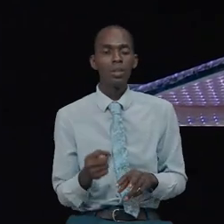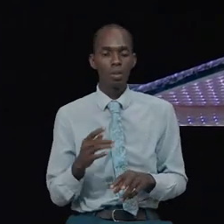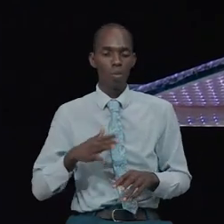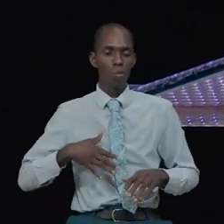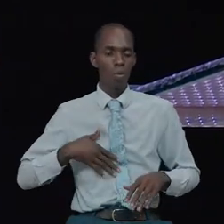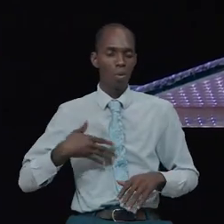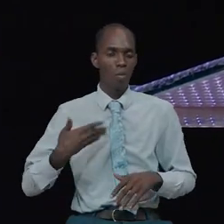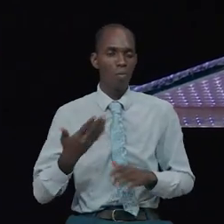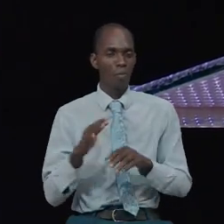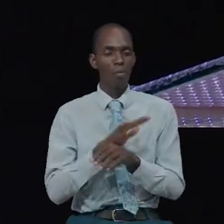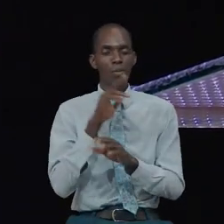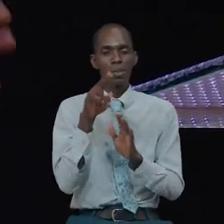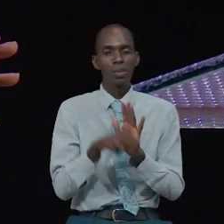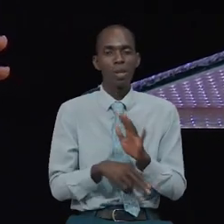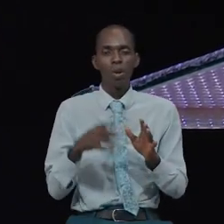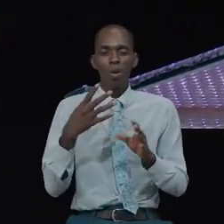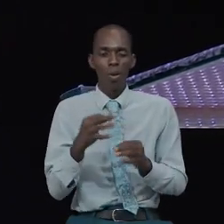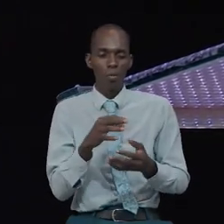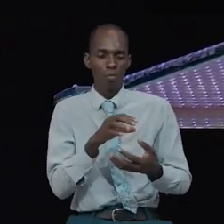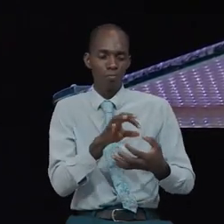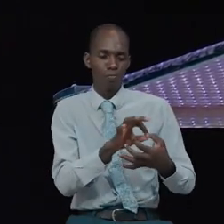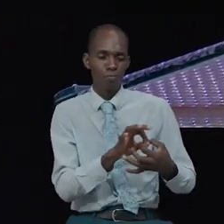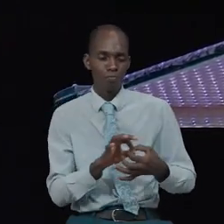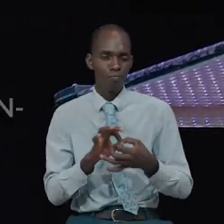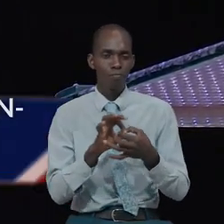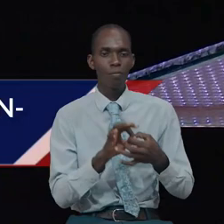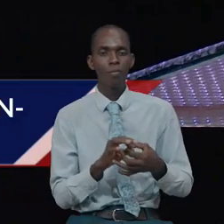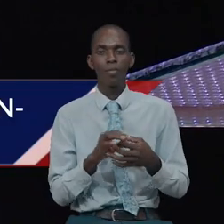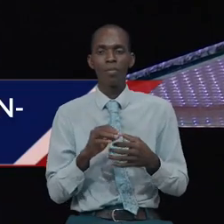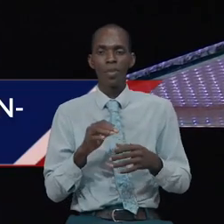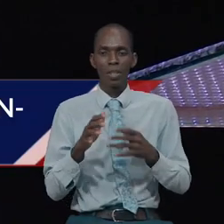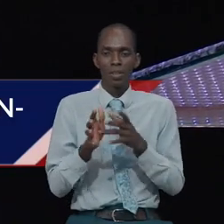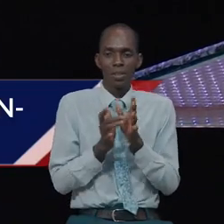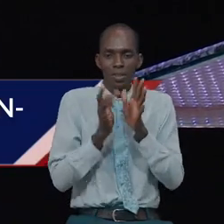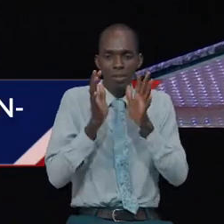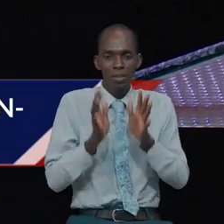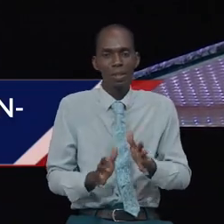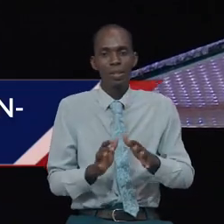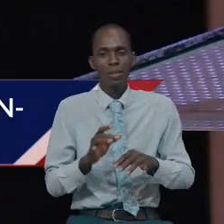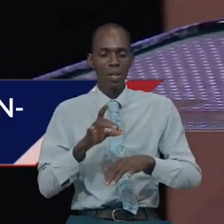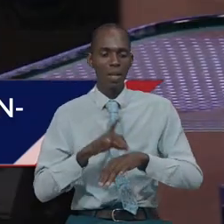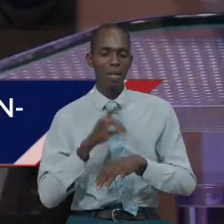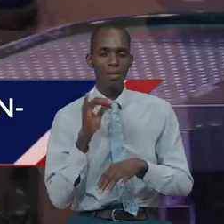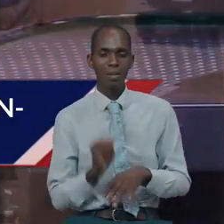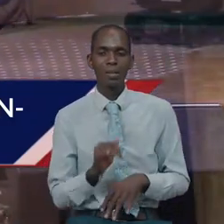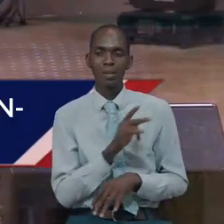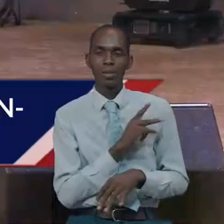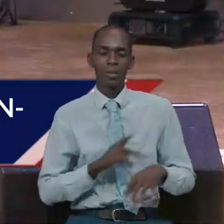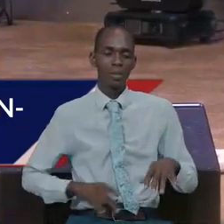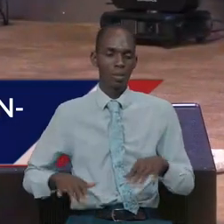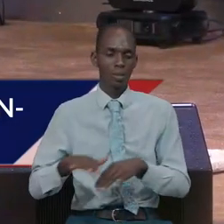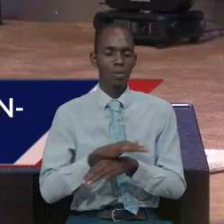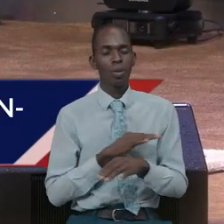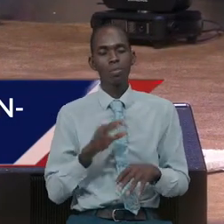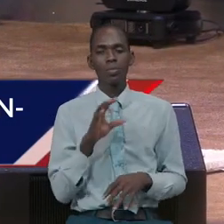willfulness of mingled Christian carnal kingdom citizens, the people that have known the